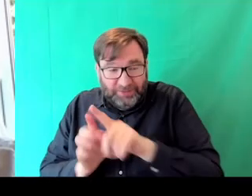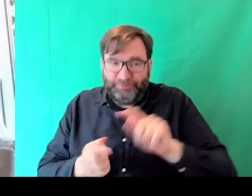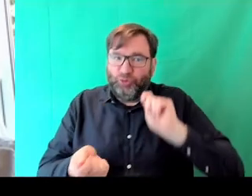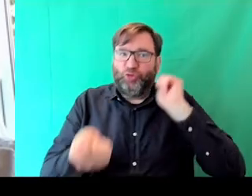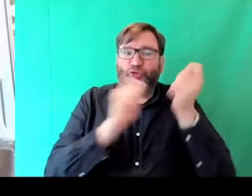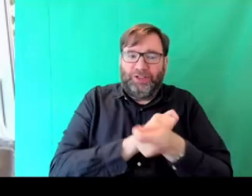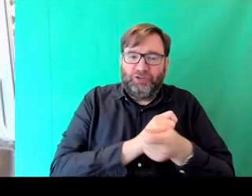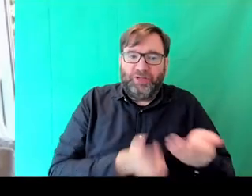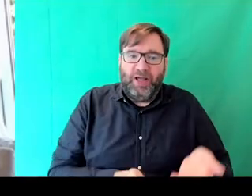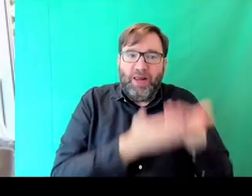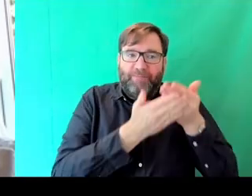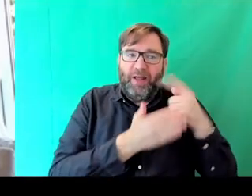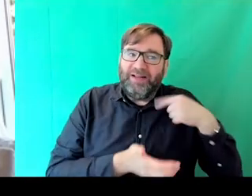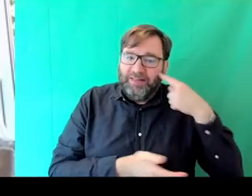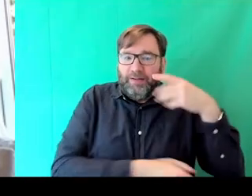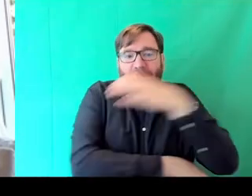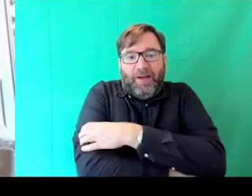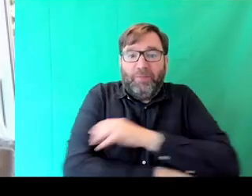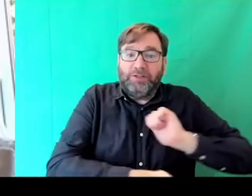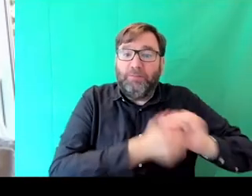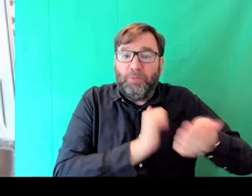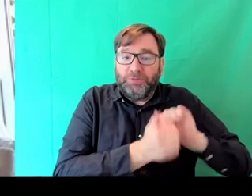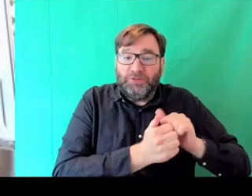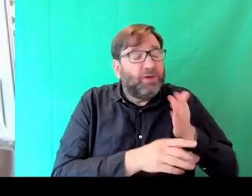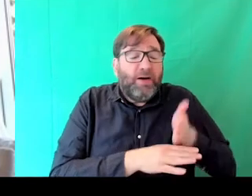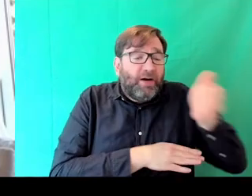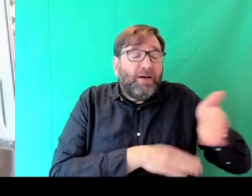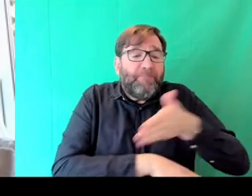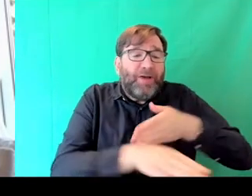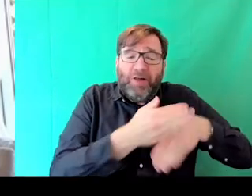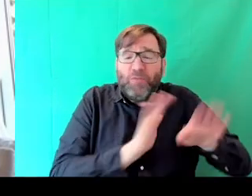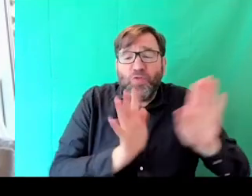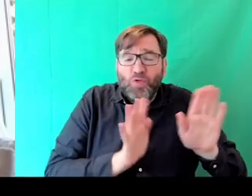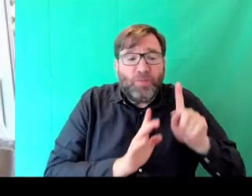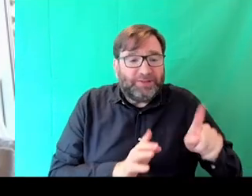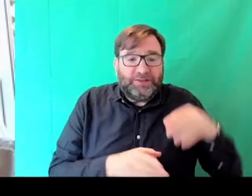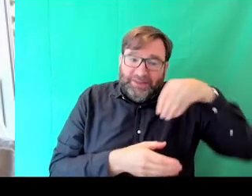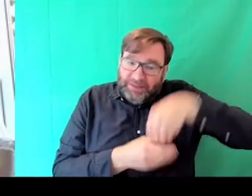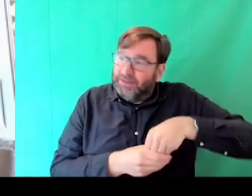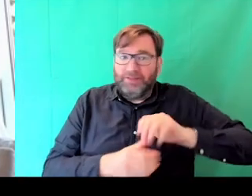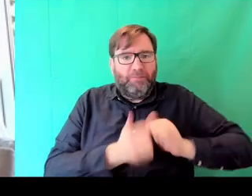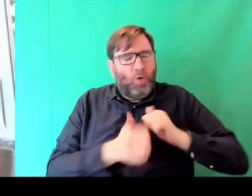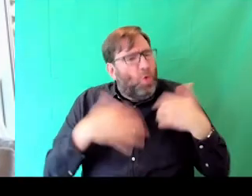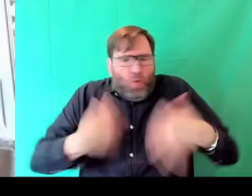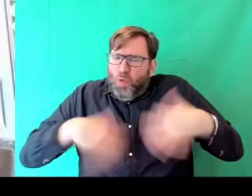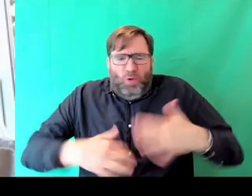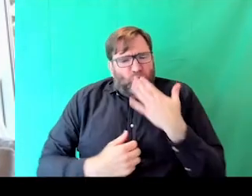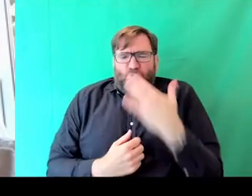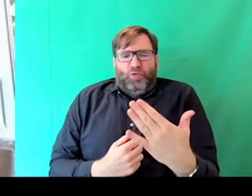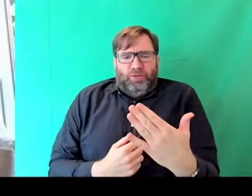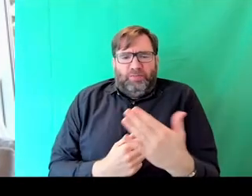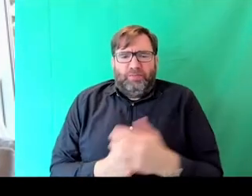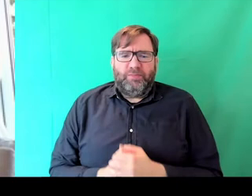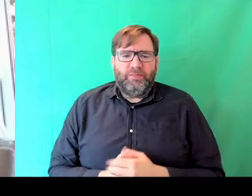the levels of being a woman of color within that, but it's the same thing, like being able to be empowered beyond your identity and